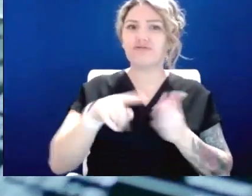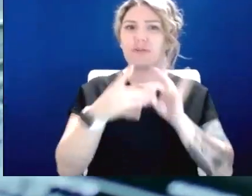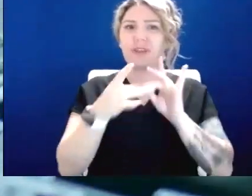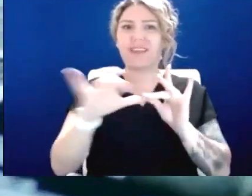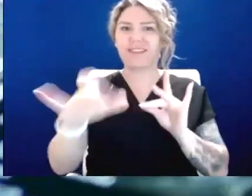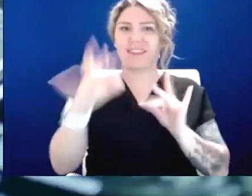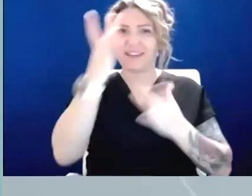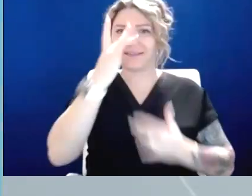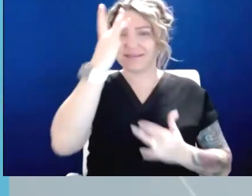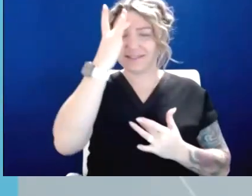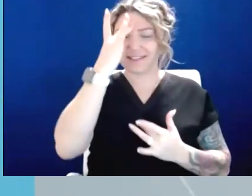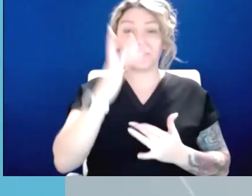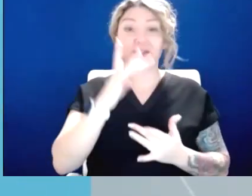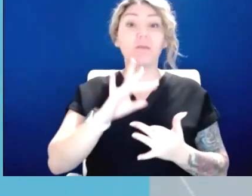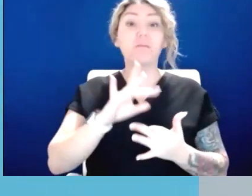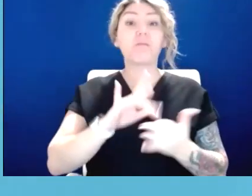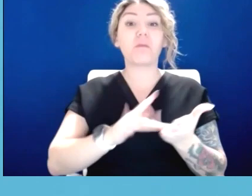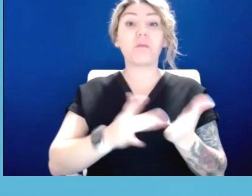now.